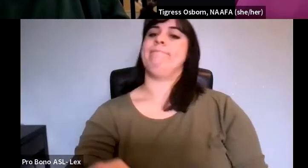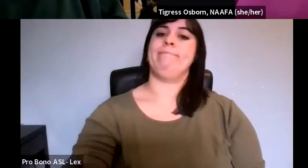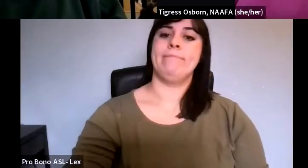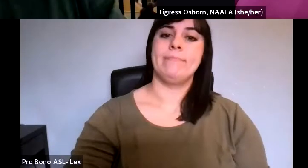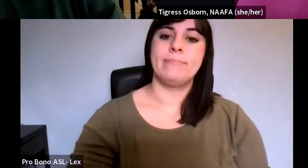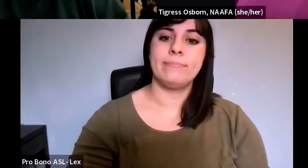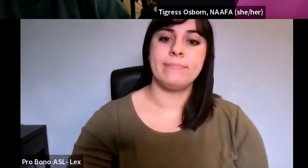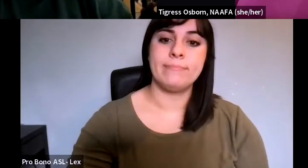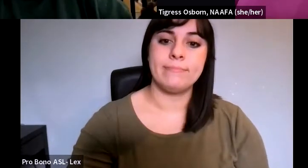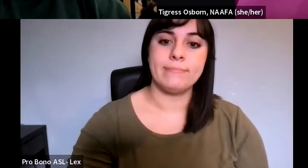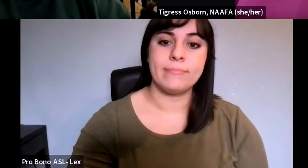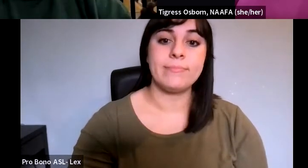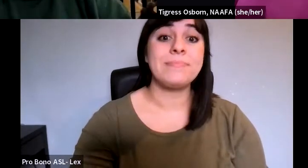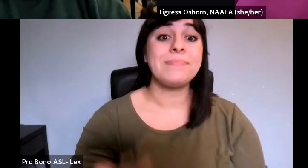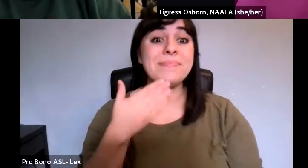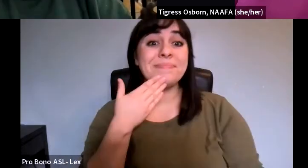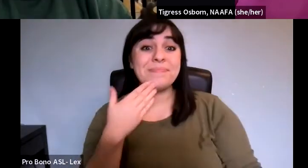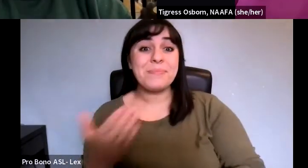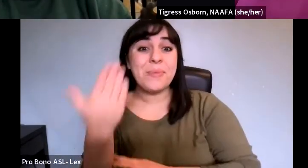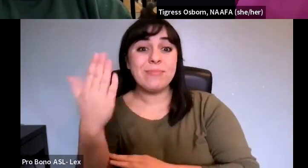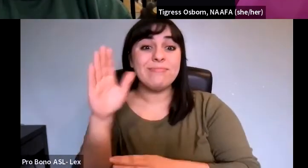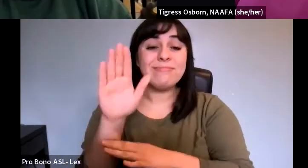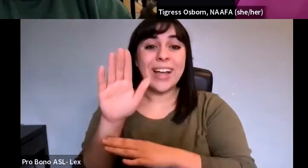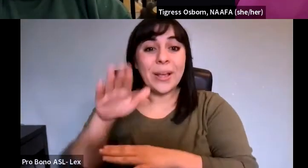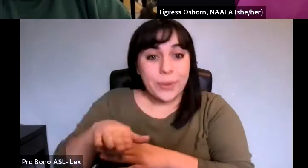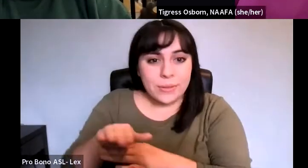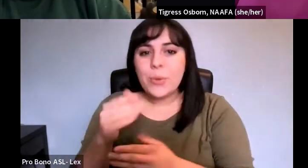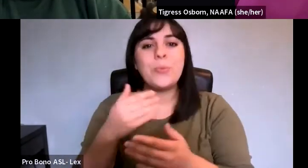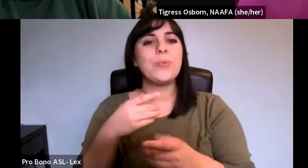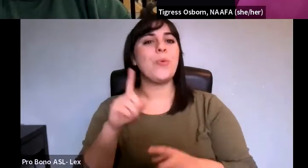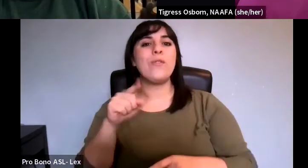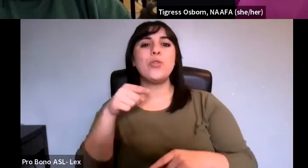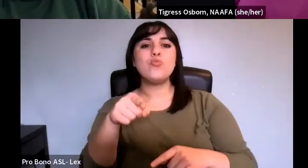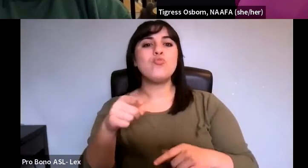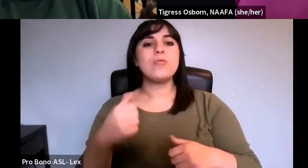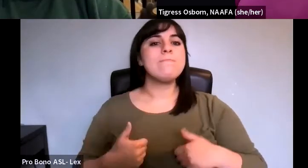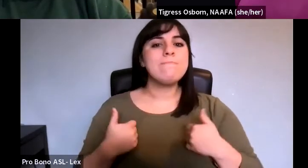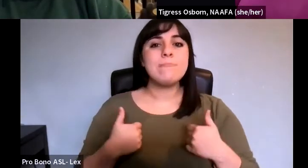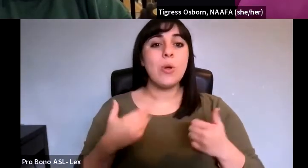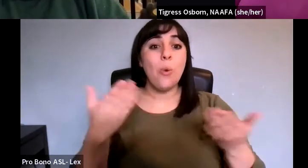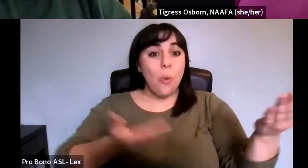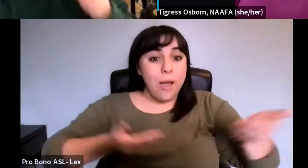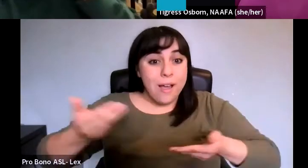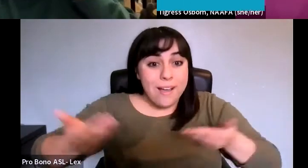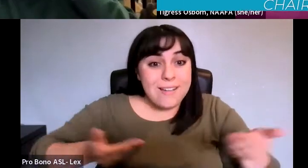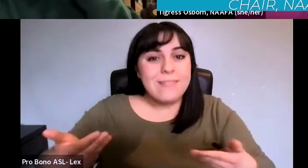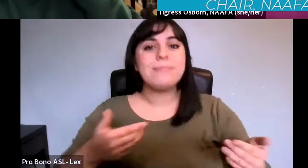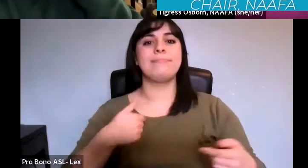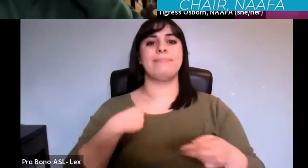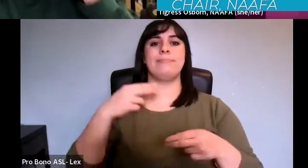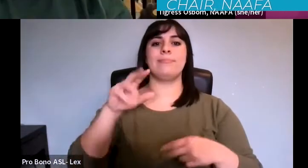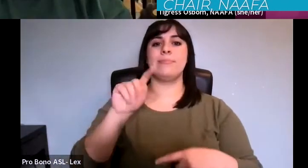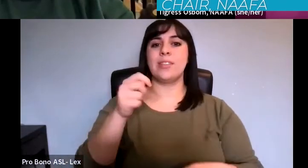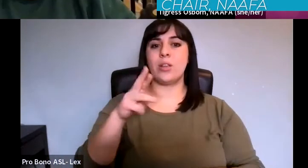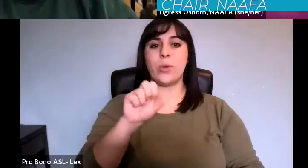Good morning, good afternoon, good evening to you, wherever you are. Welcome to the NAAFA webinar series. I'm Tigress Osborn,